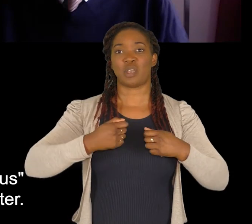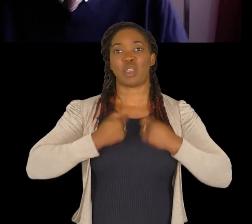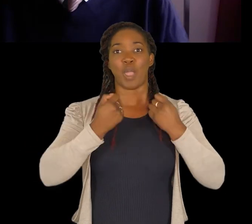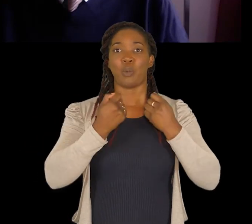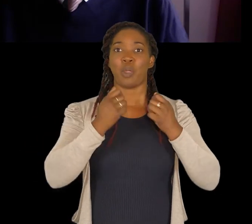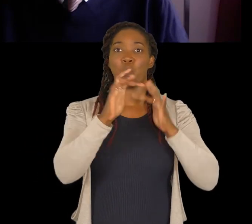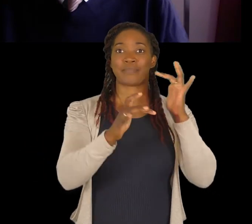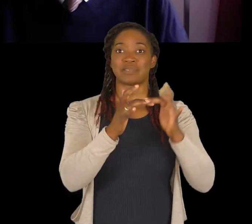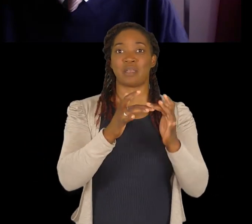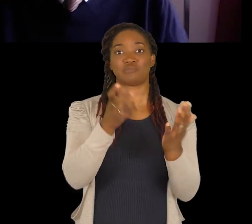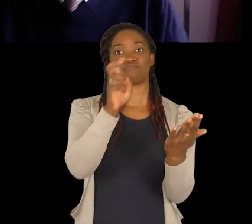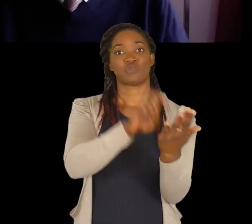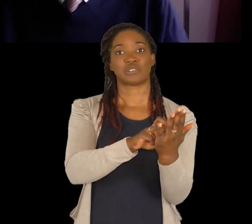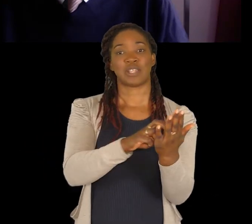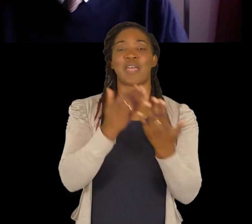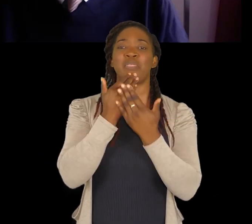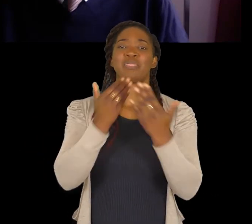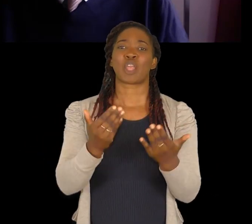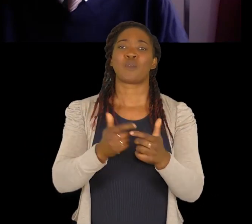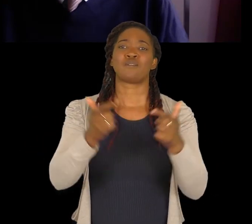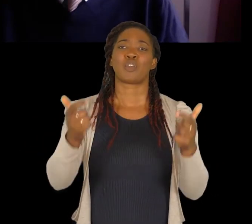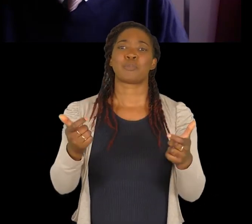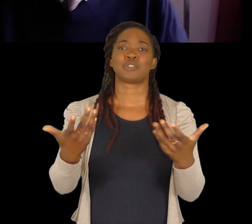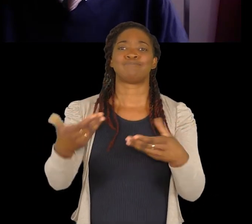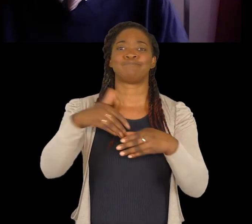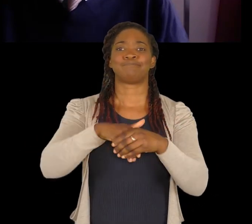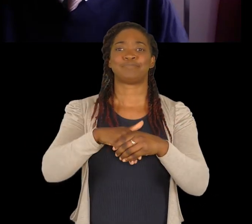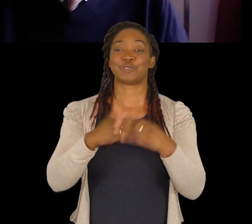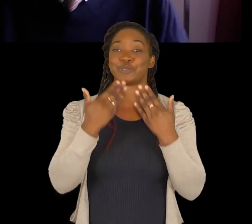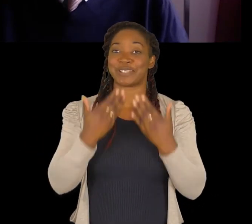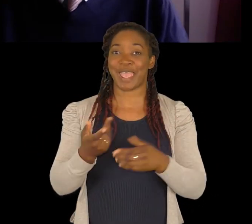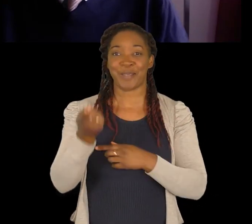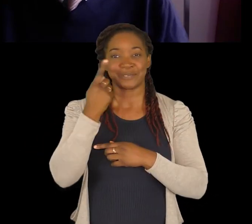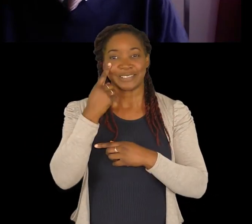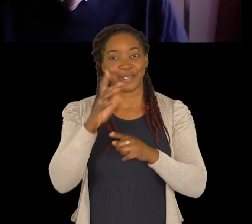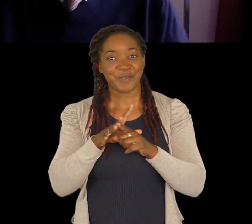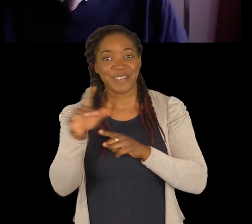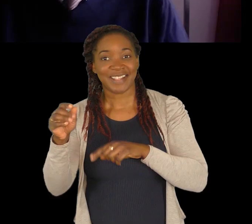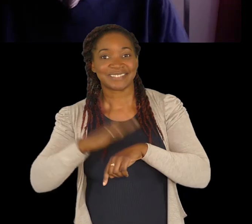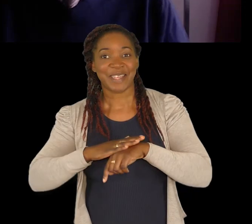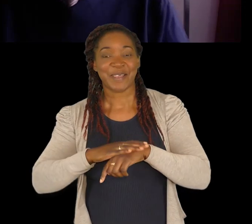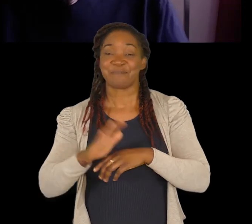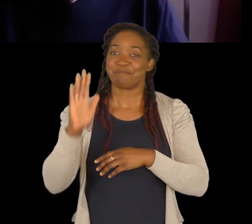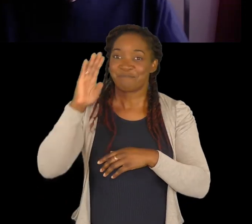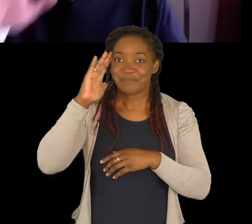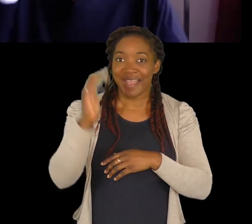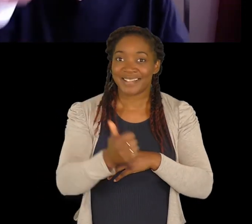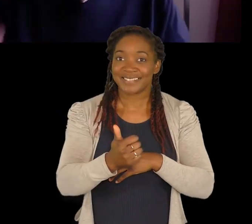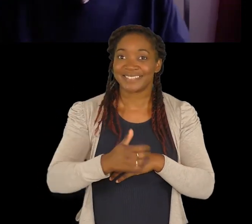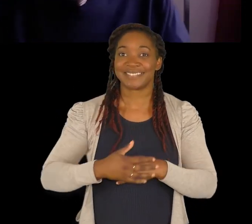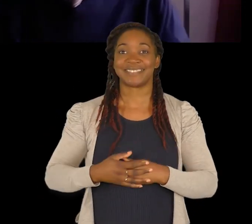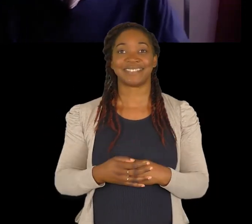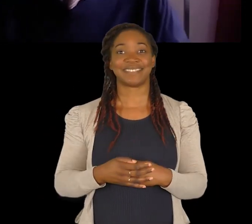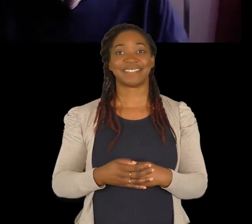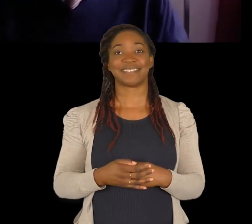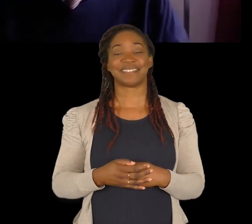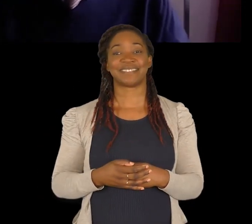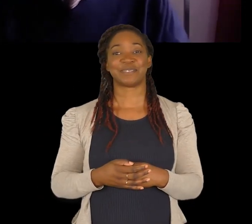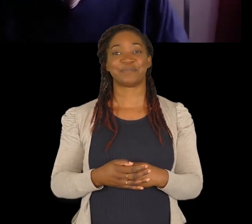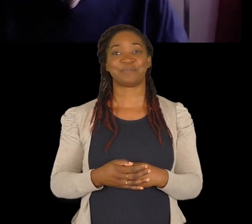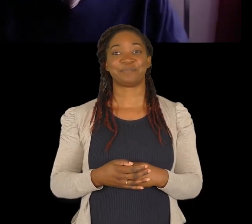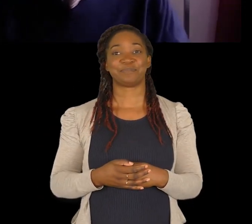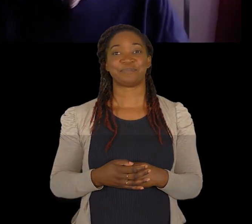and register for those events. Thank you all very much for joining us, and see you all next time. Bye. Thank you. Bye. Bye.